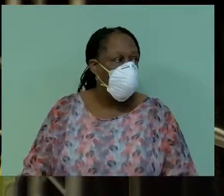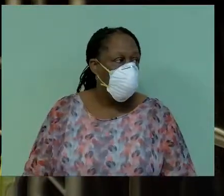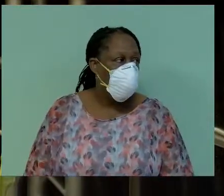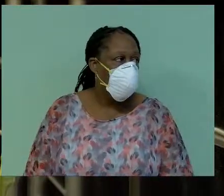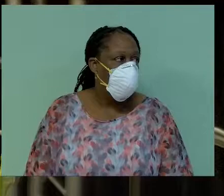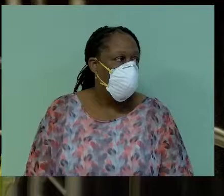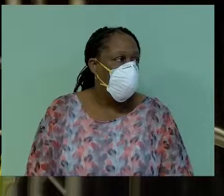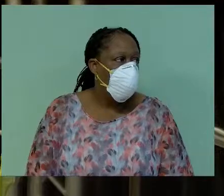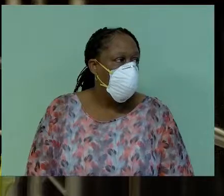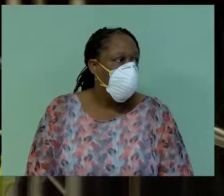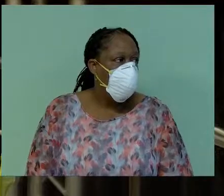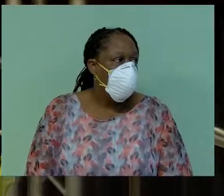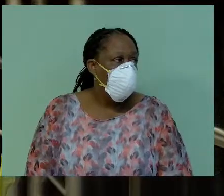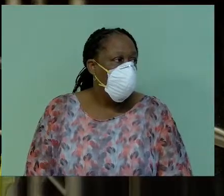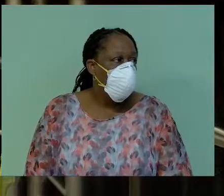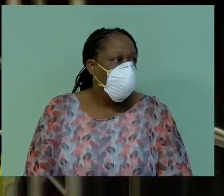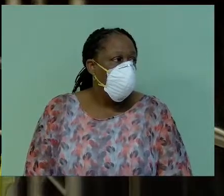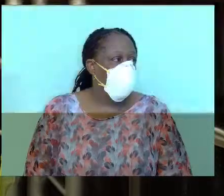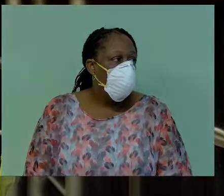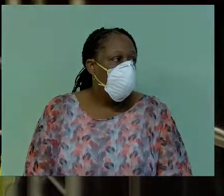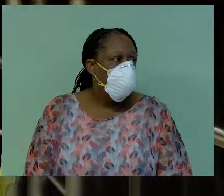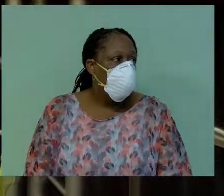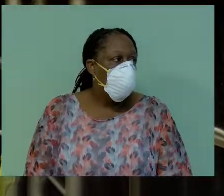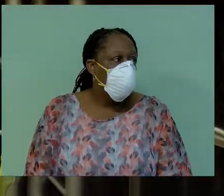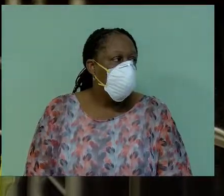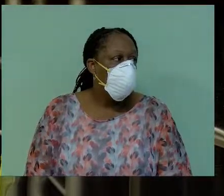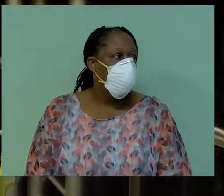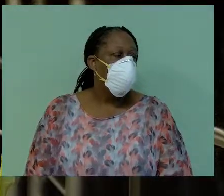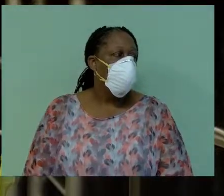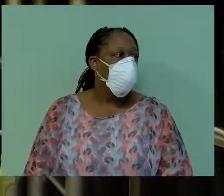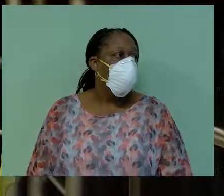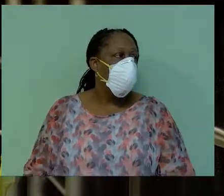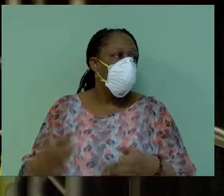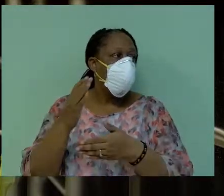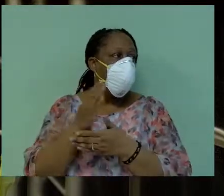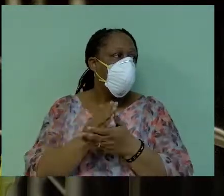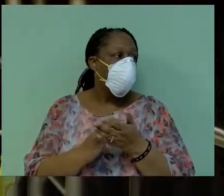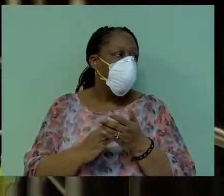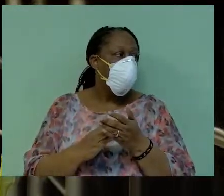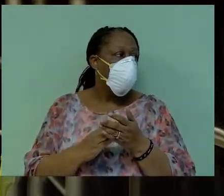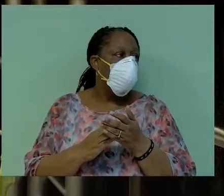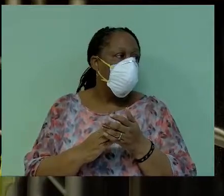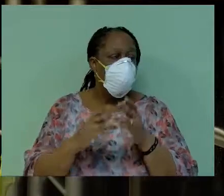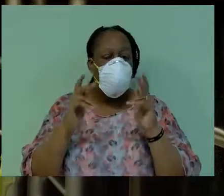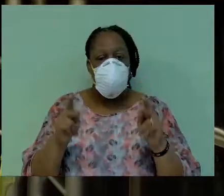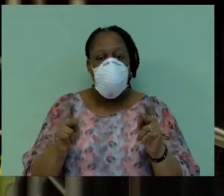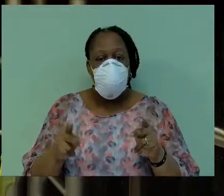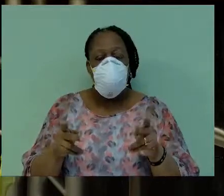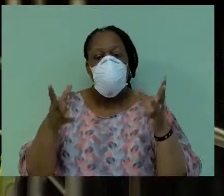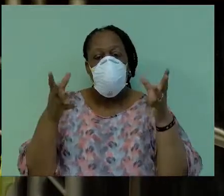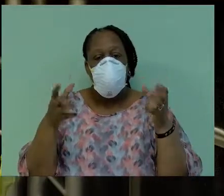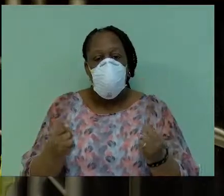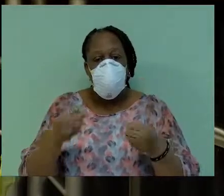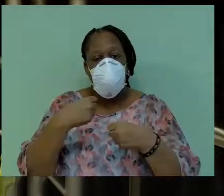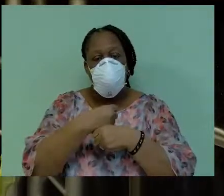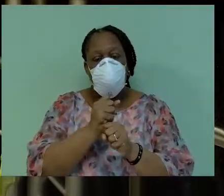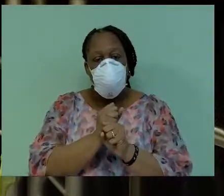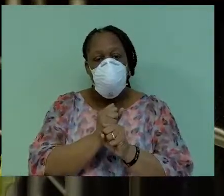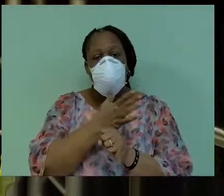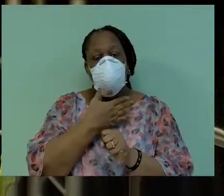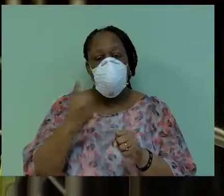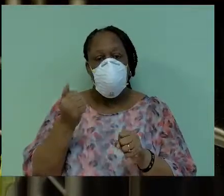the idea that they would want to export. So I'm just going to read again some